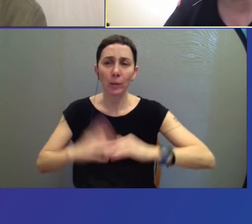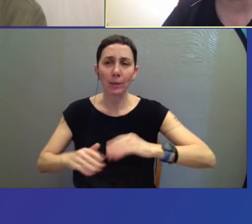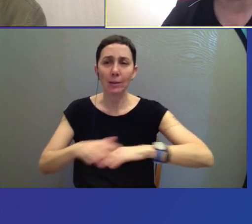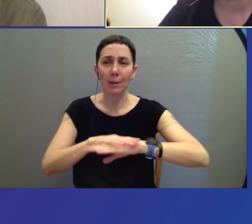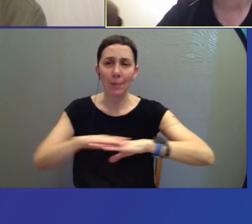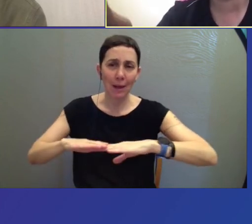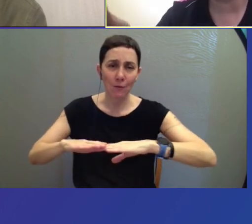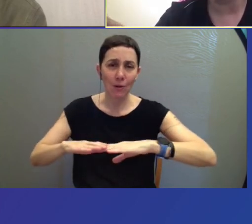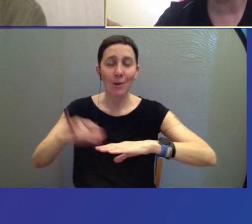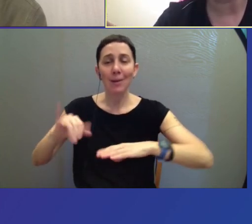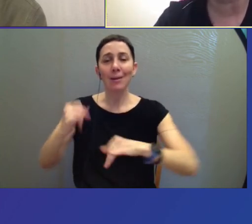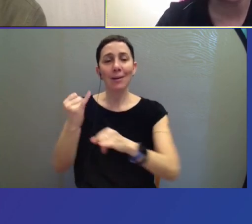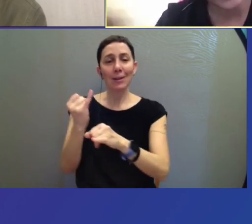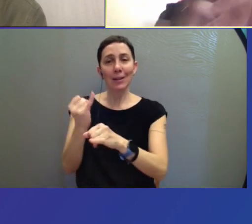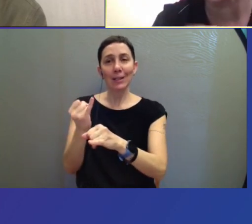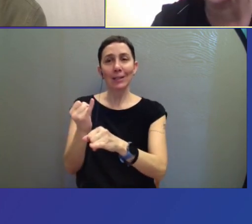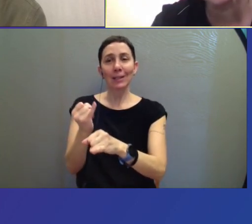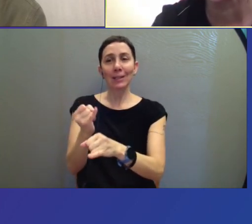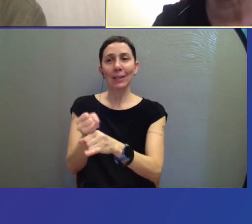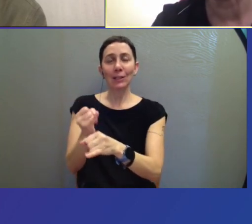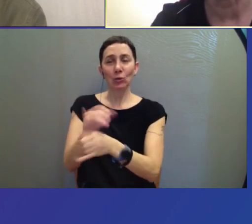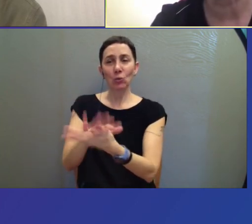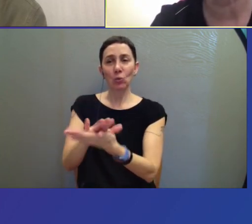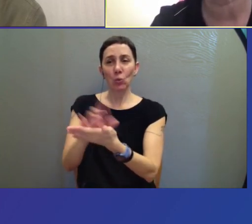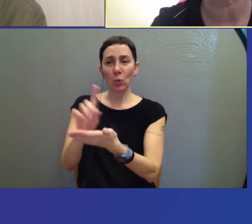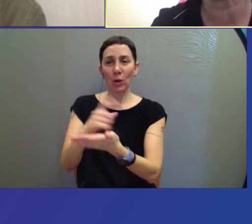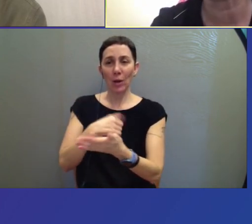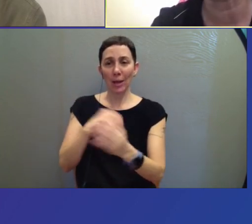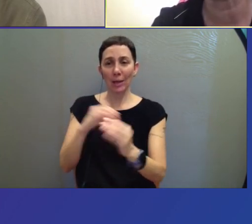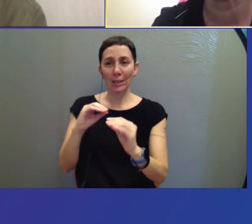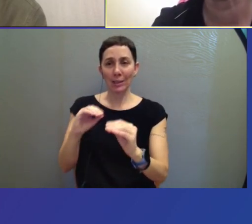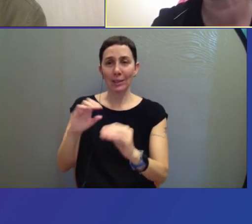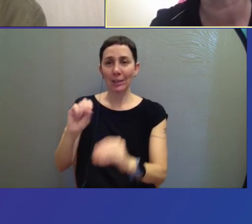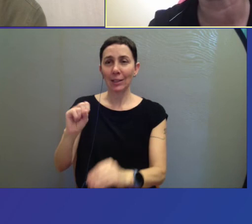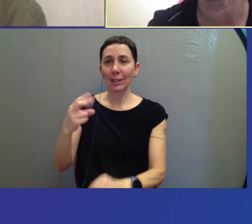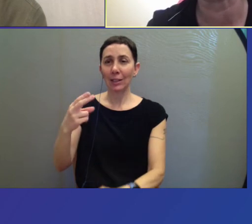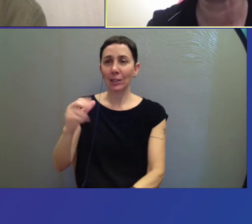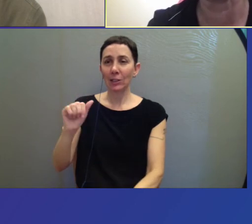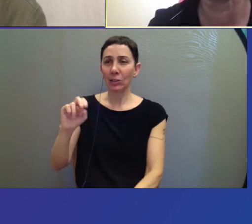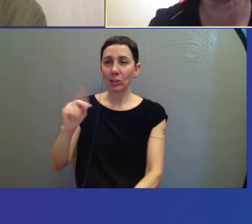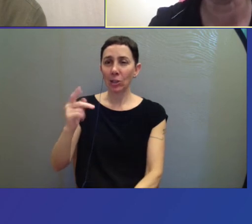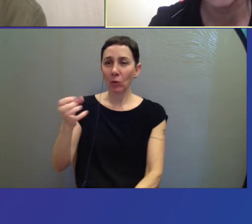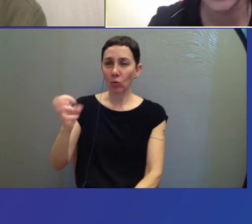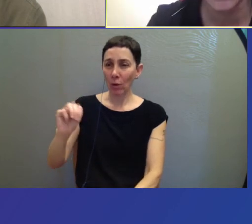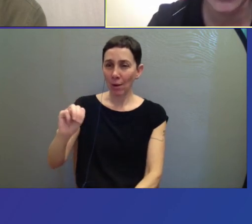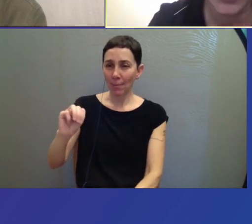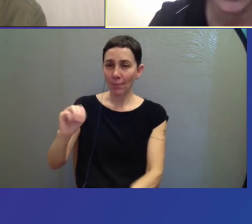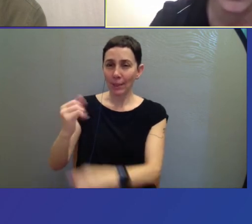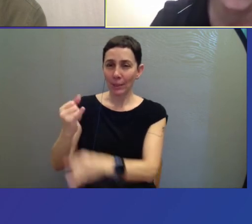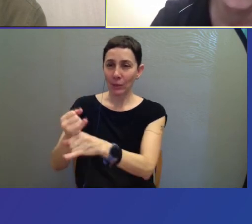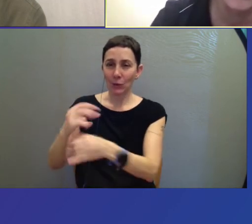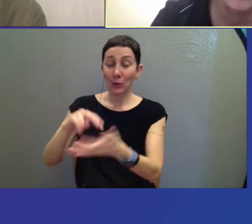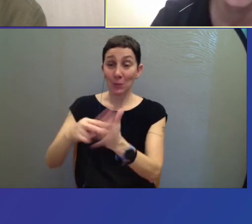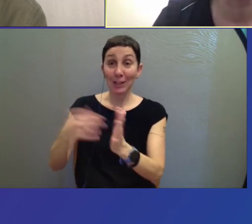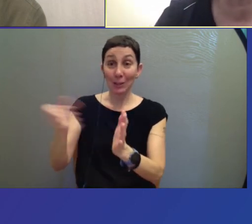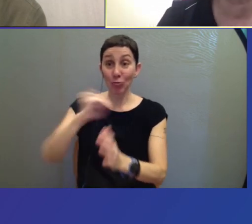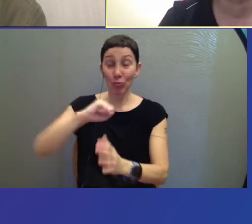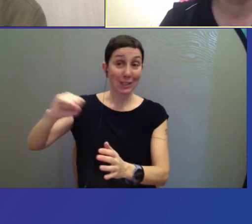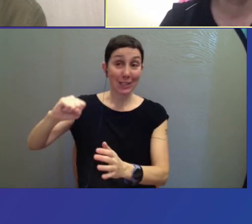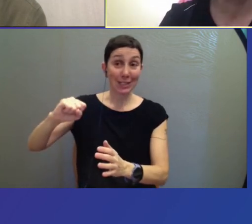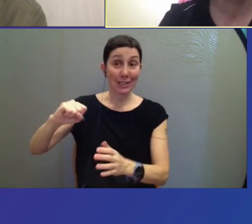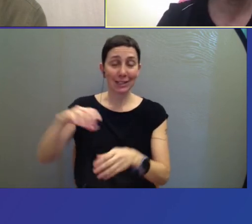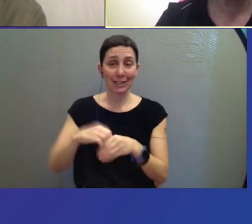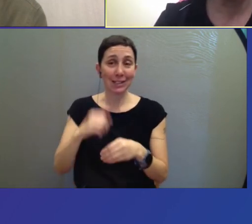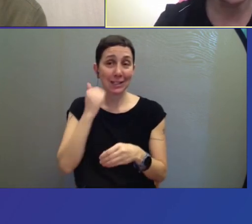where I am right now, the Shawngrām Institute, Shawngrām meaning resistance in daily life,